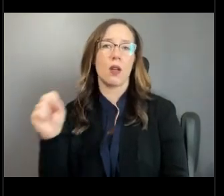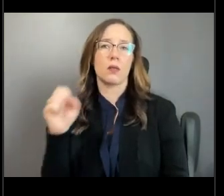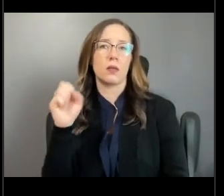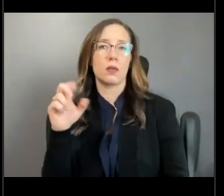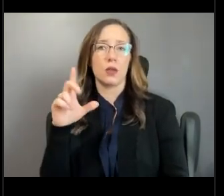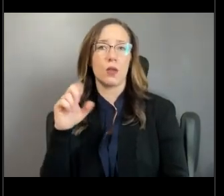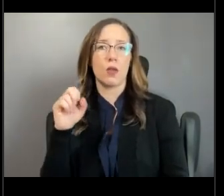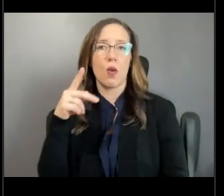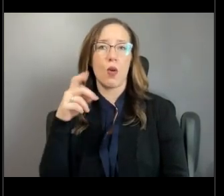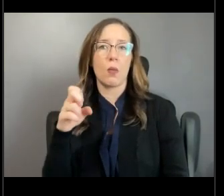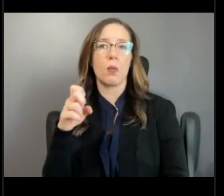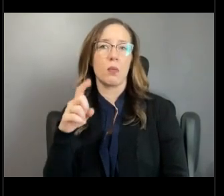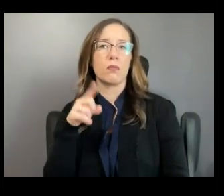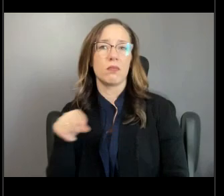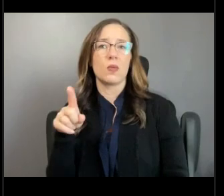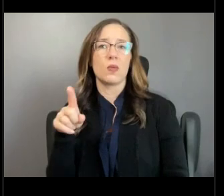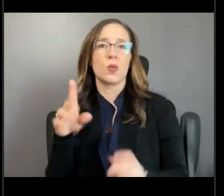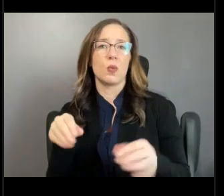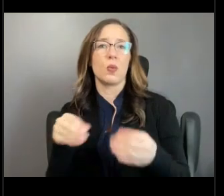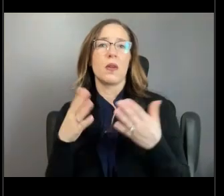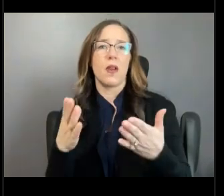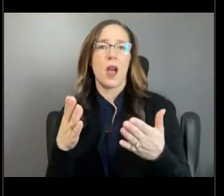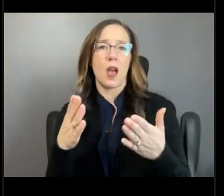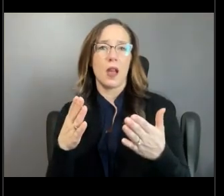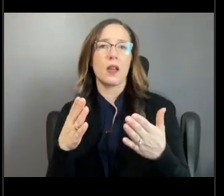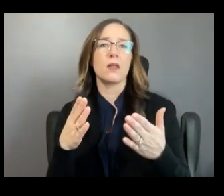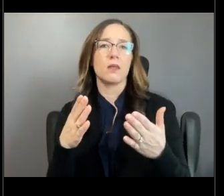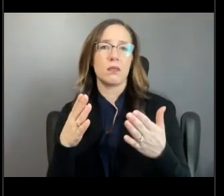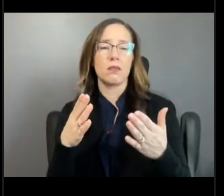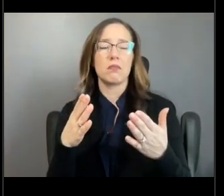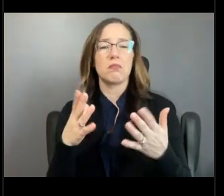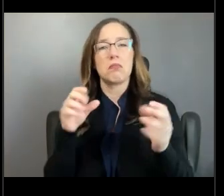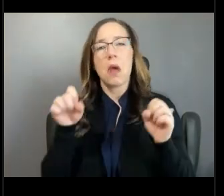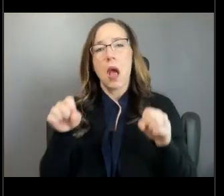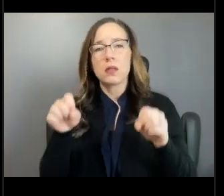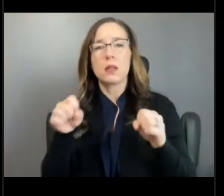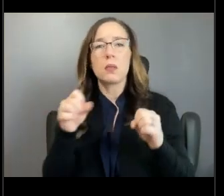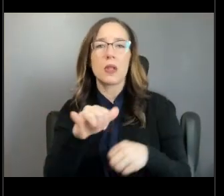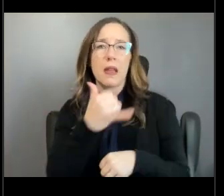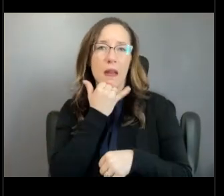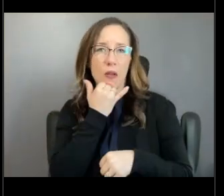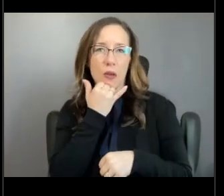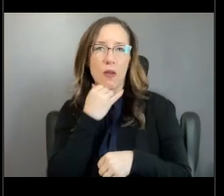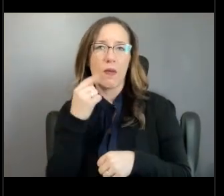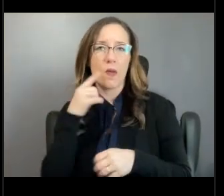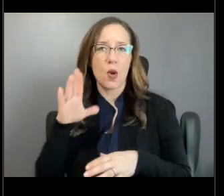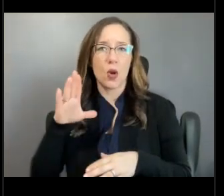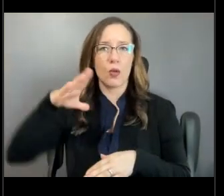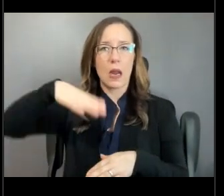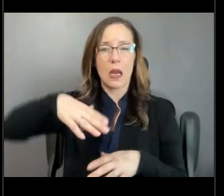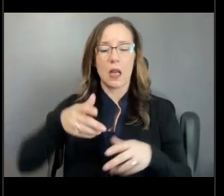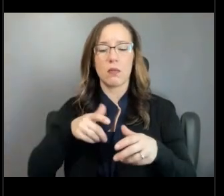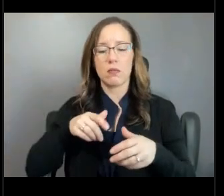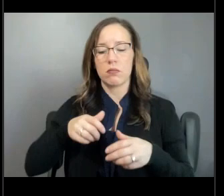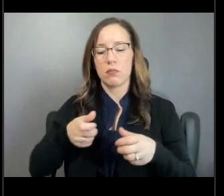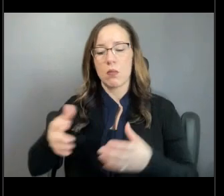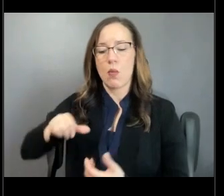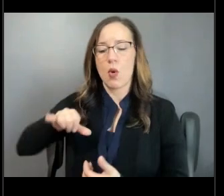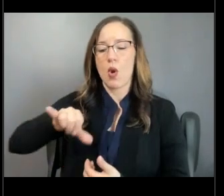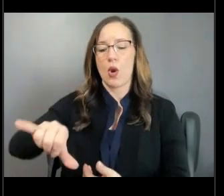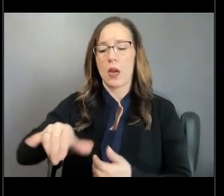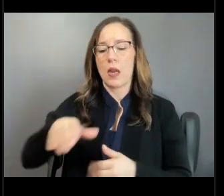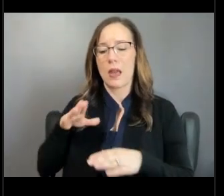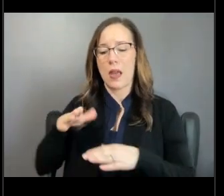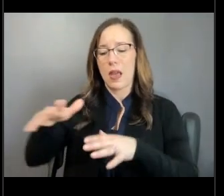1.5% cross slope as tolerance to provide a margin of error for grading and pouring